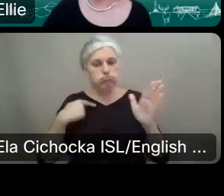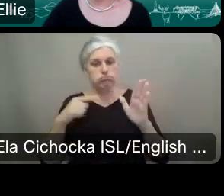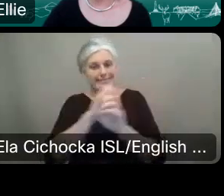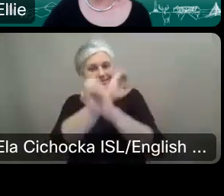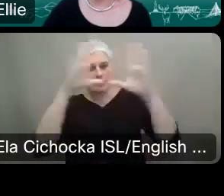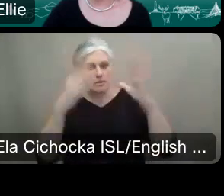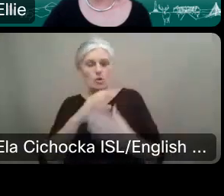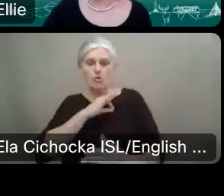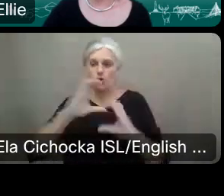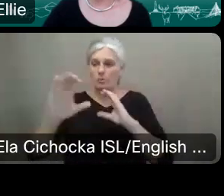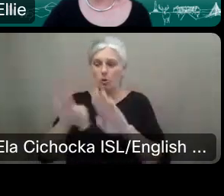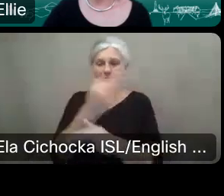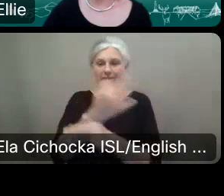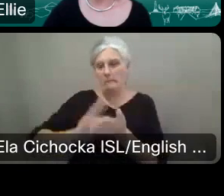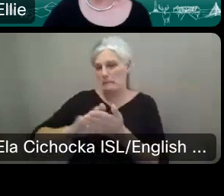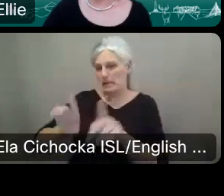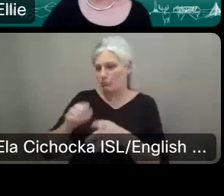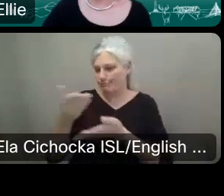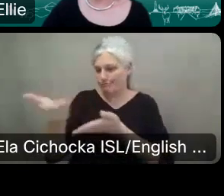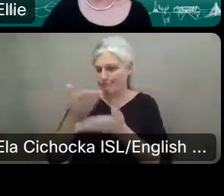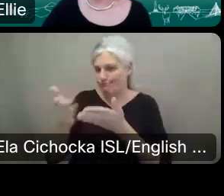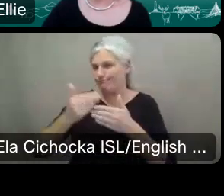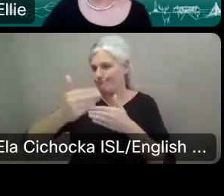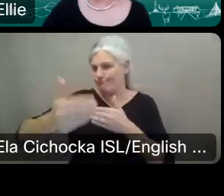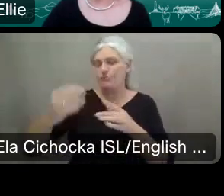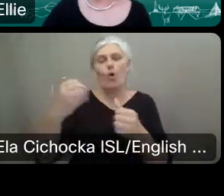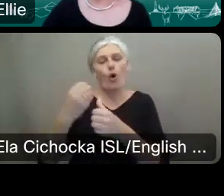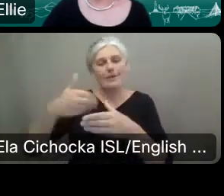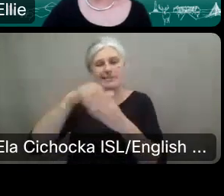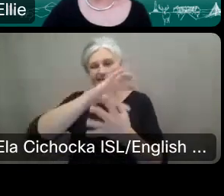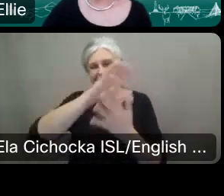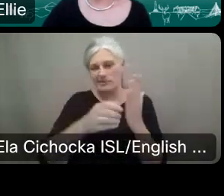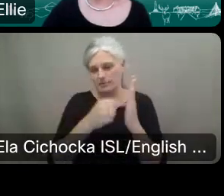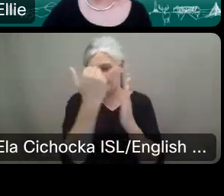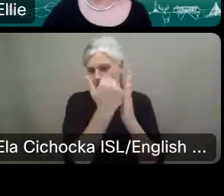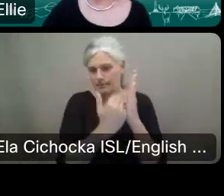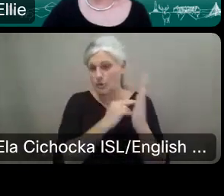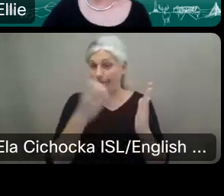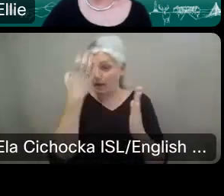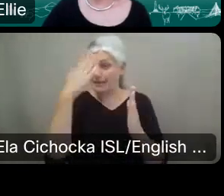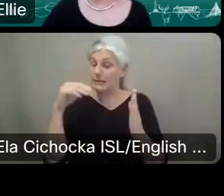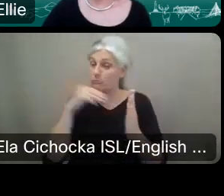communication with the family, and so forth. So not to forget those really,